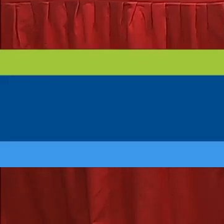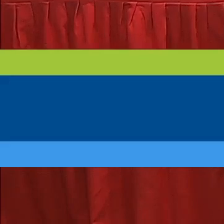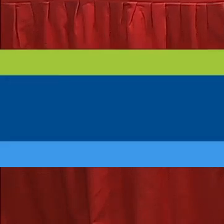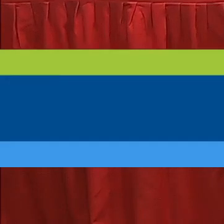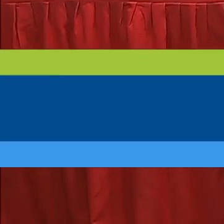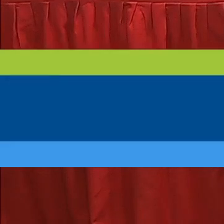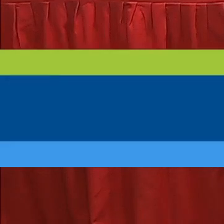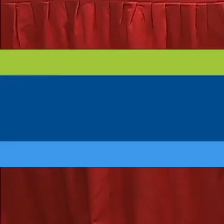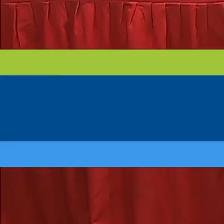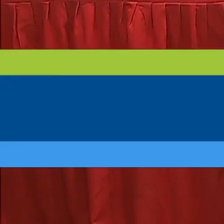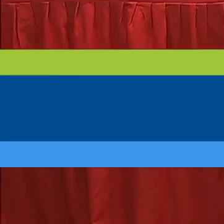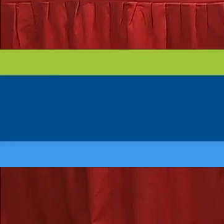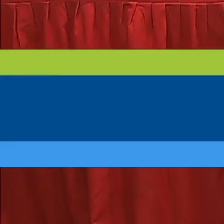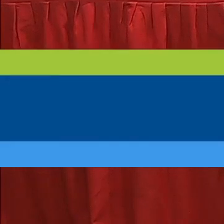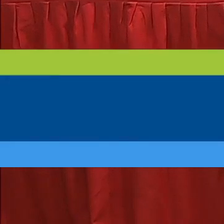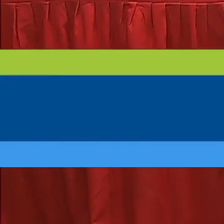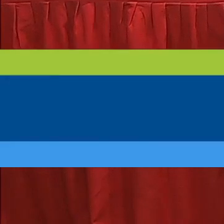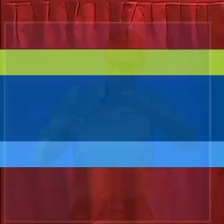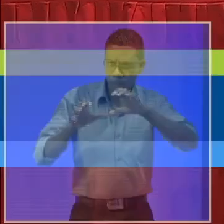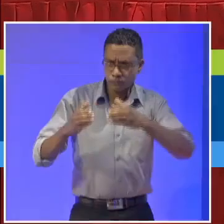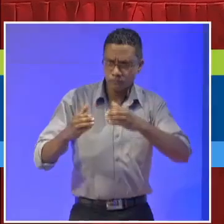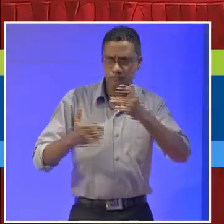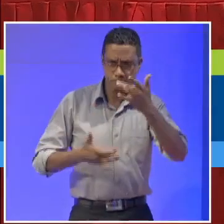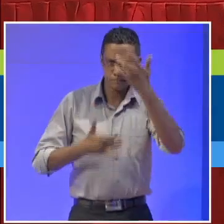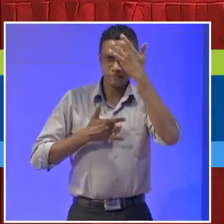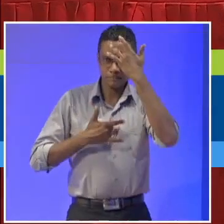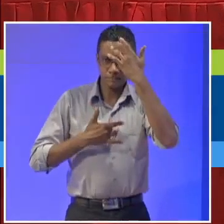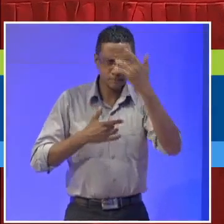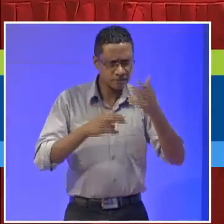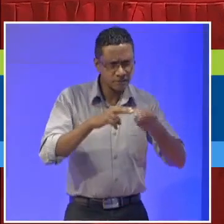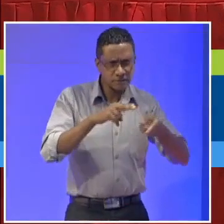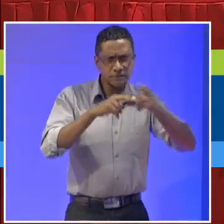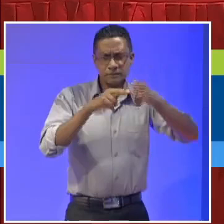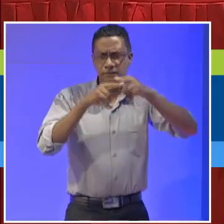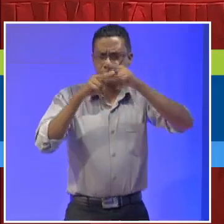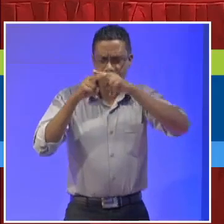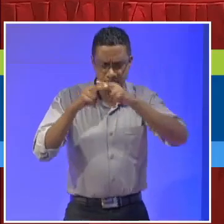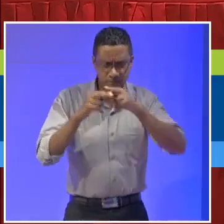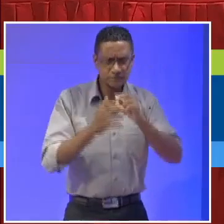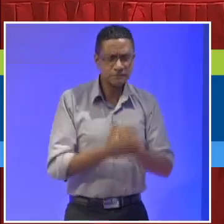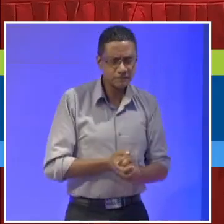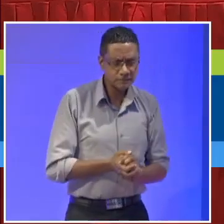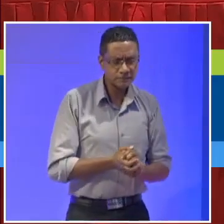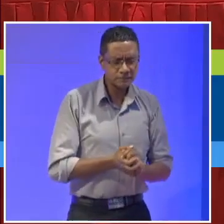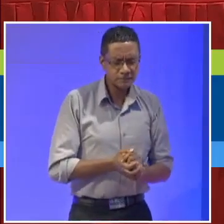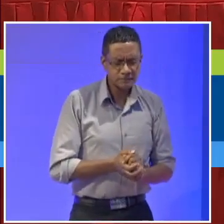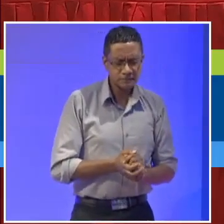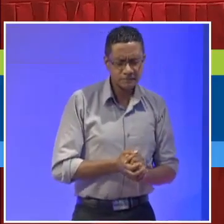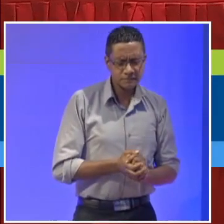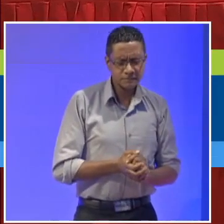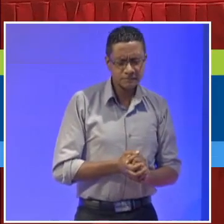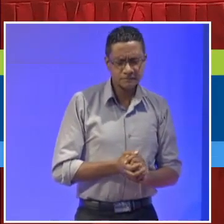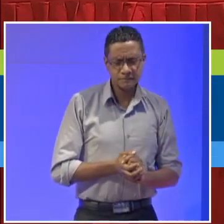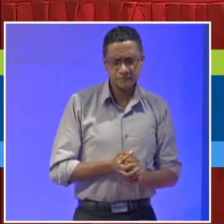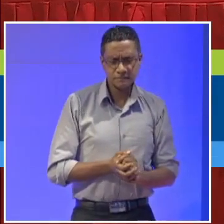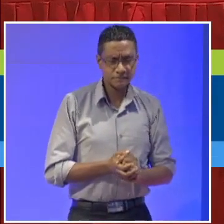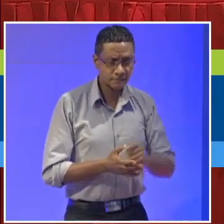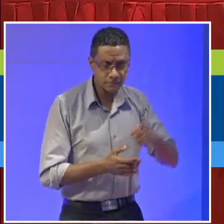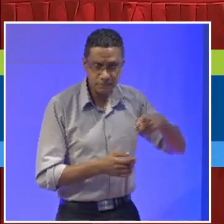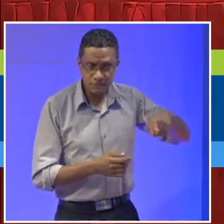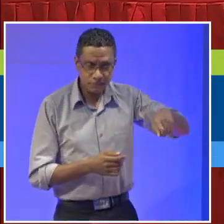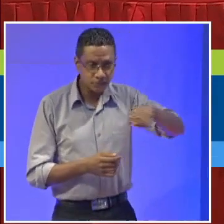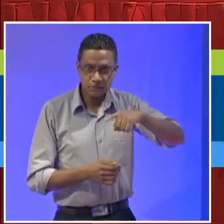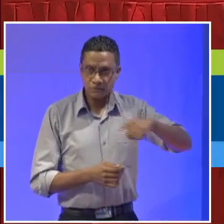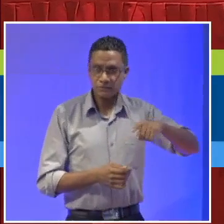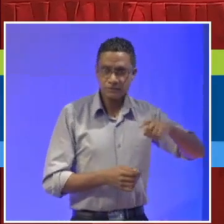there has been something of an increase in the proportion of those that didn't have a link to travel